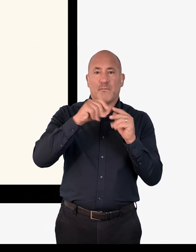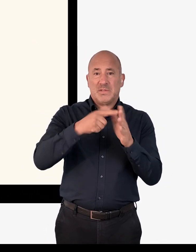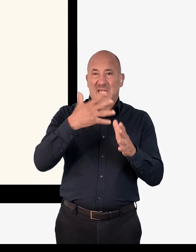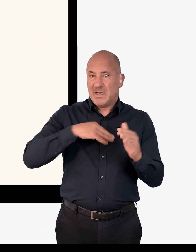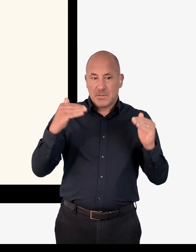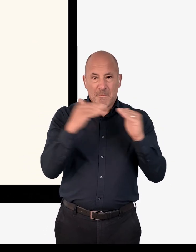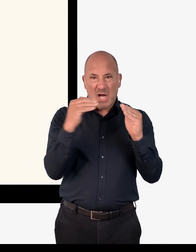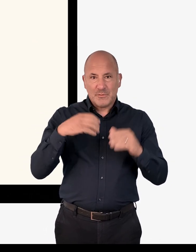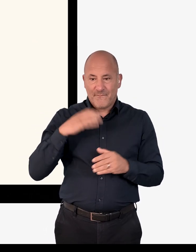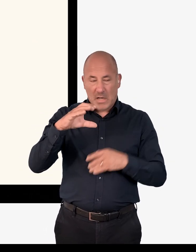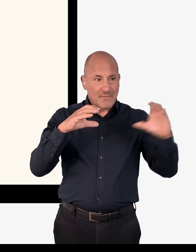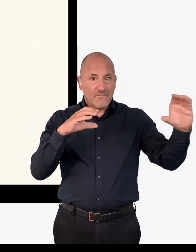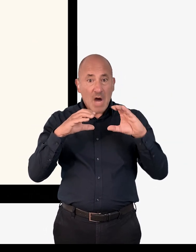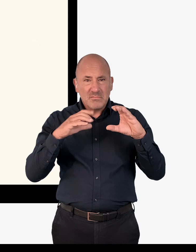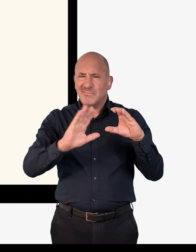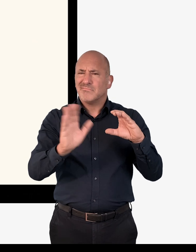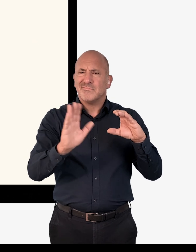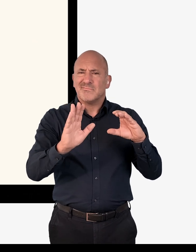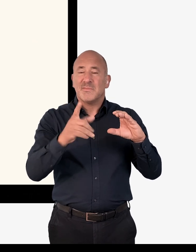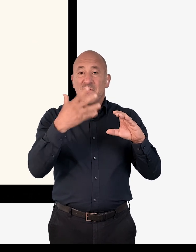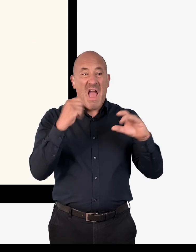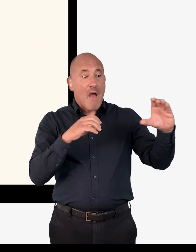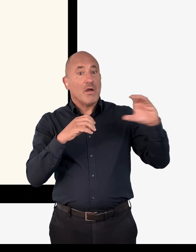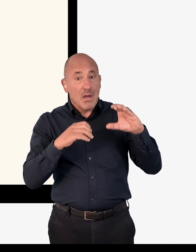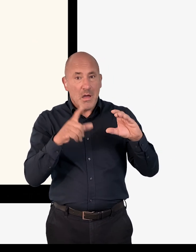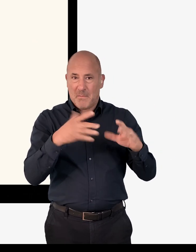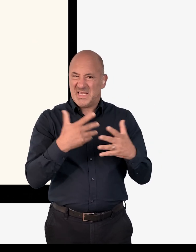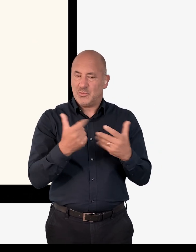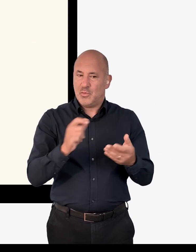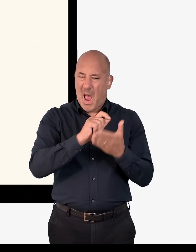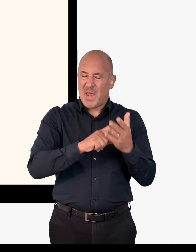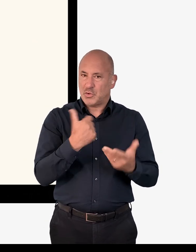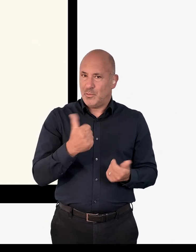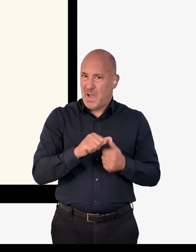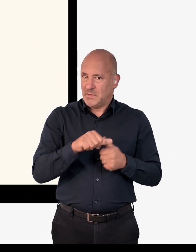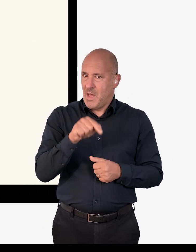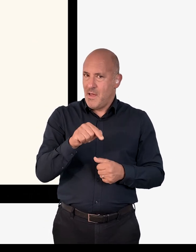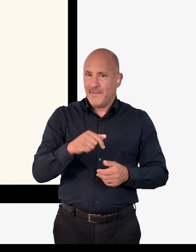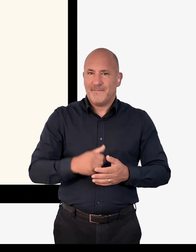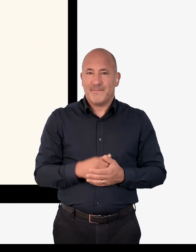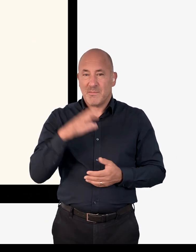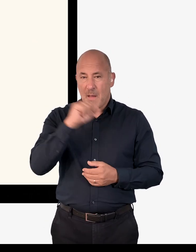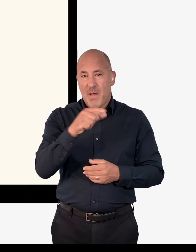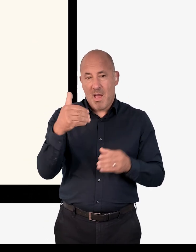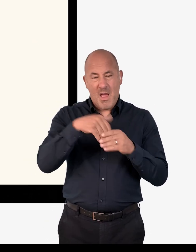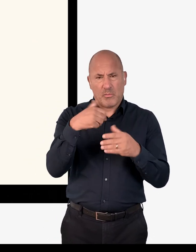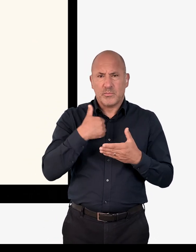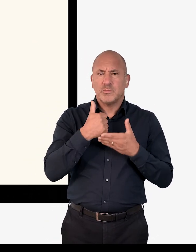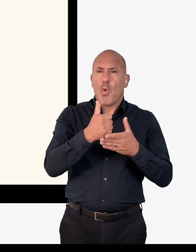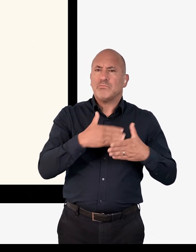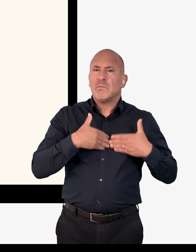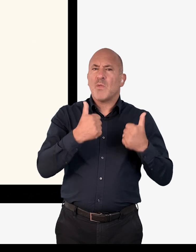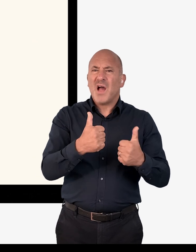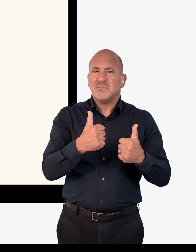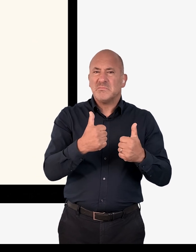match funding is required for LIFT projects, but it can strengthen an application. Remember to include support